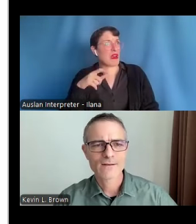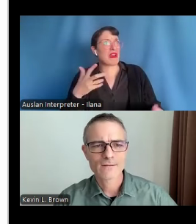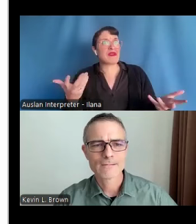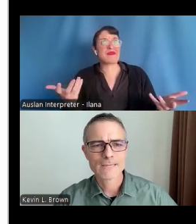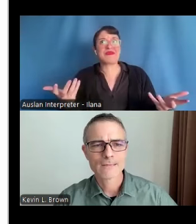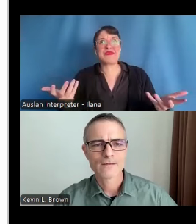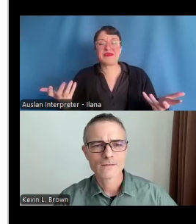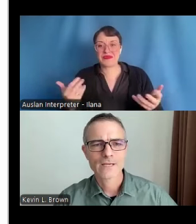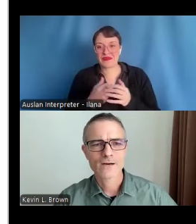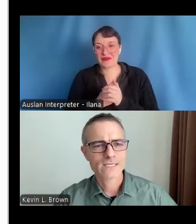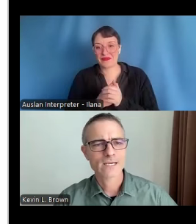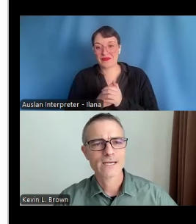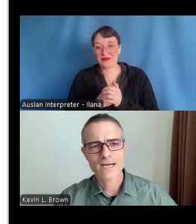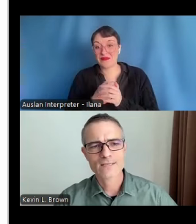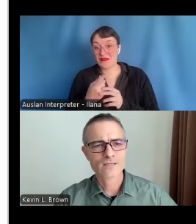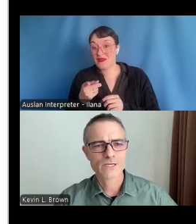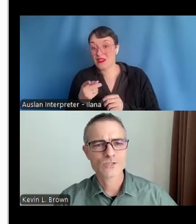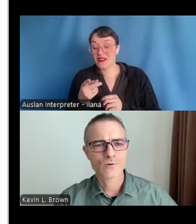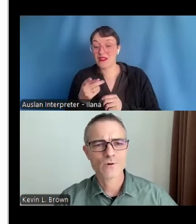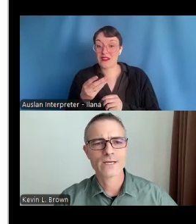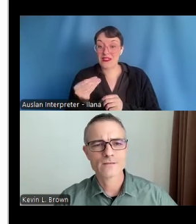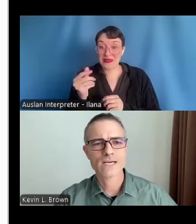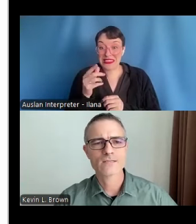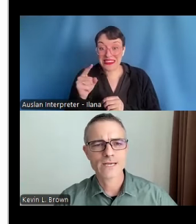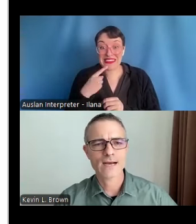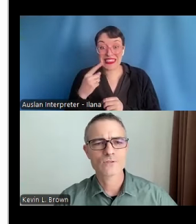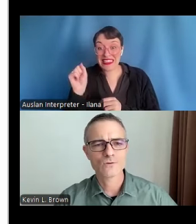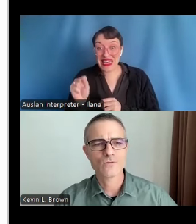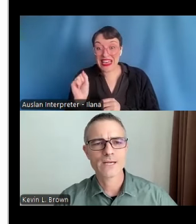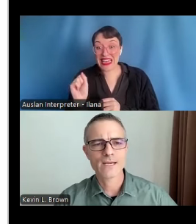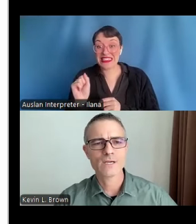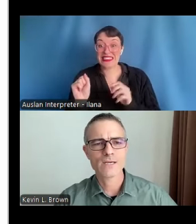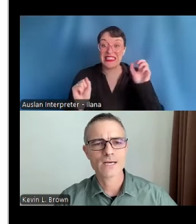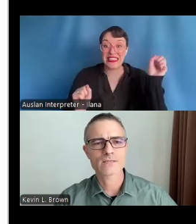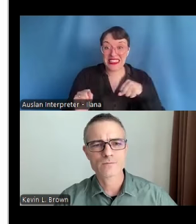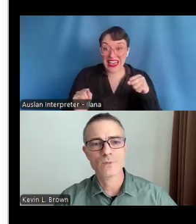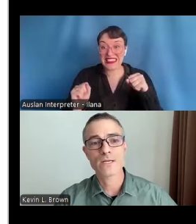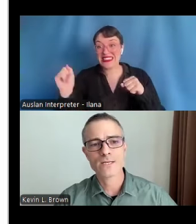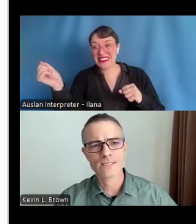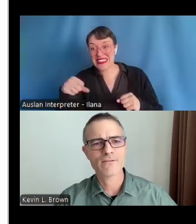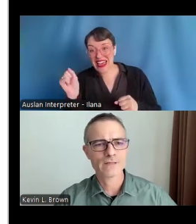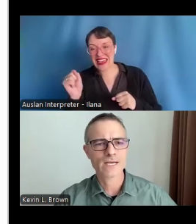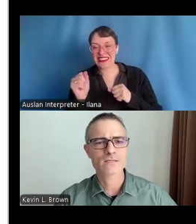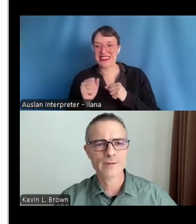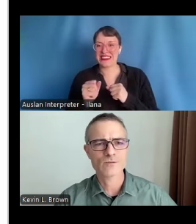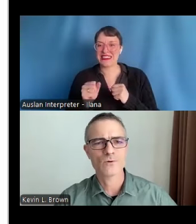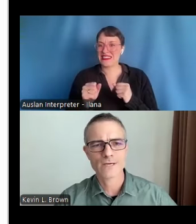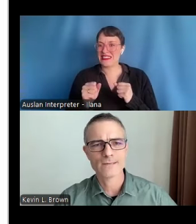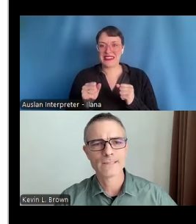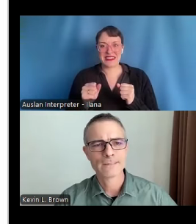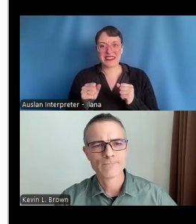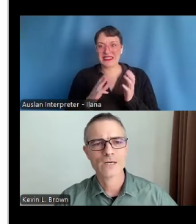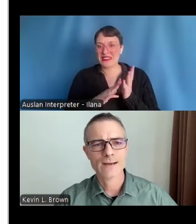got Carrie saying, yes, exclamation point. Desley, absolutely. Amy, yes. Melinda, definitely, exclamation